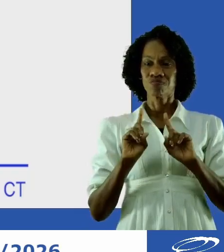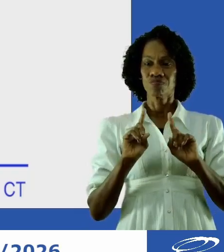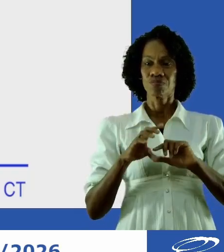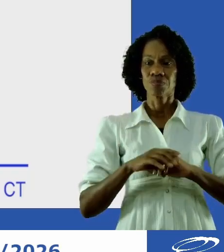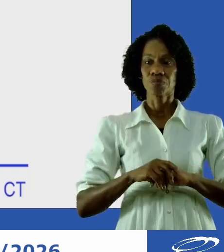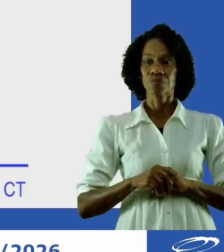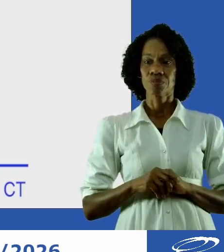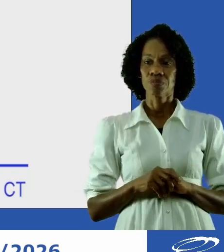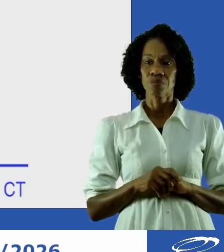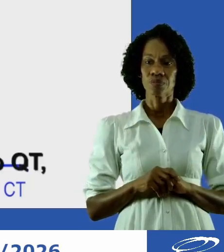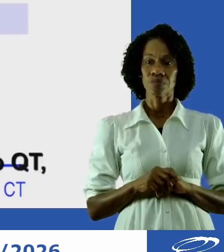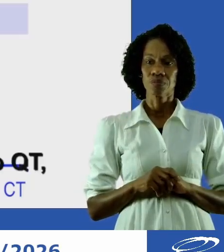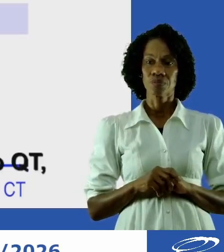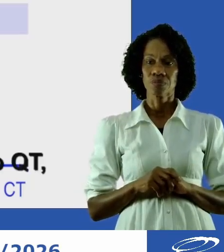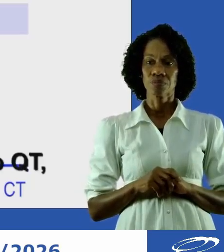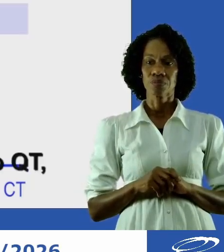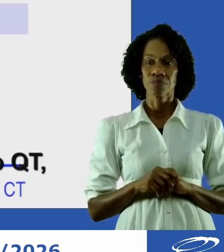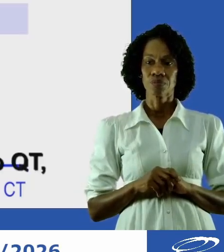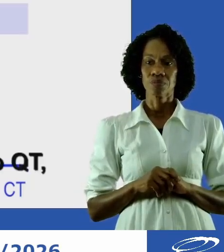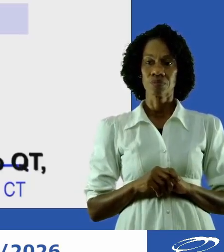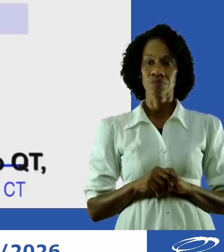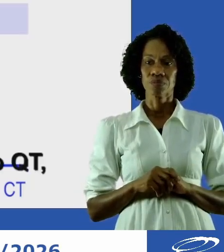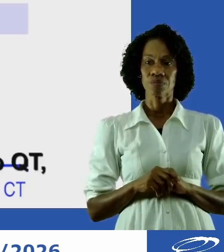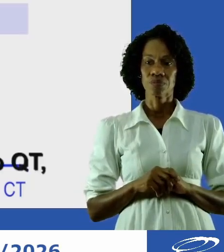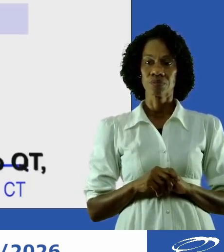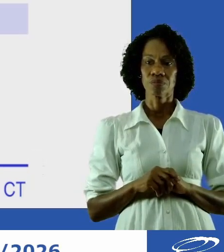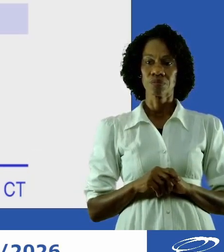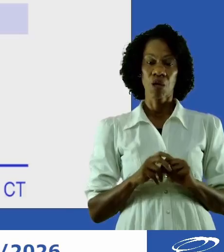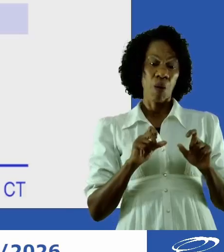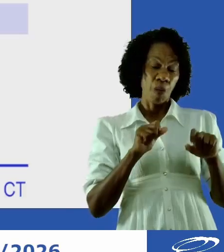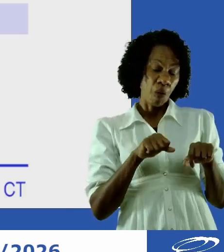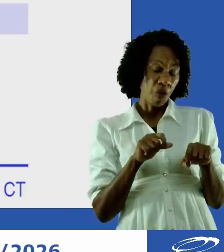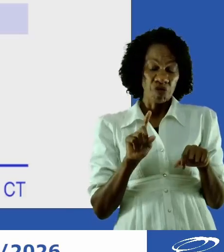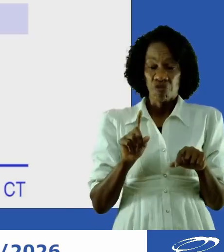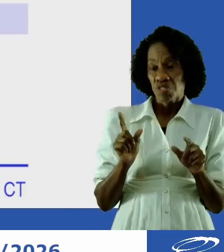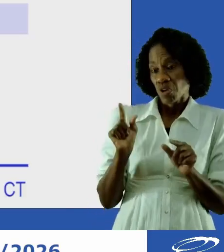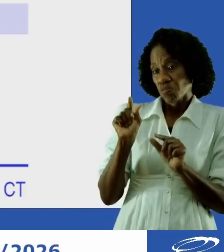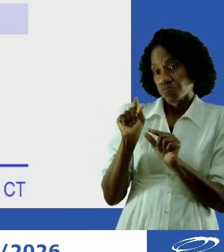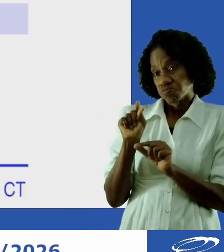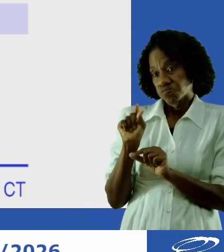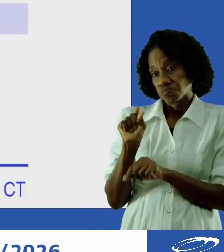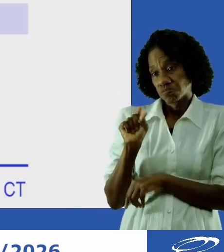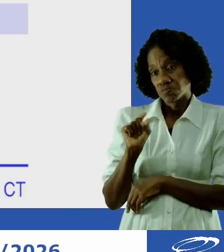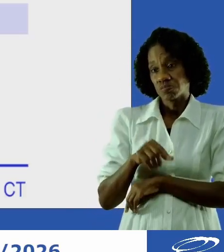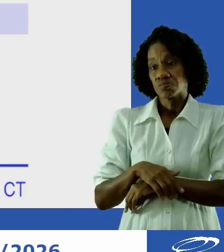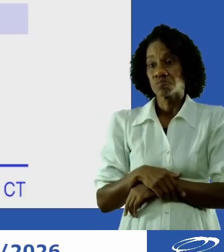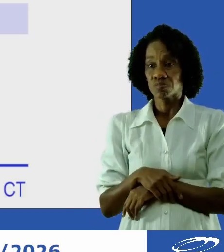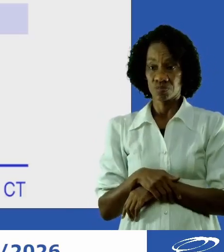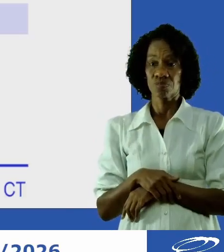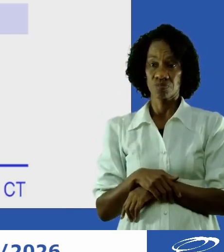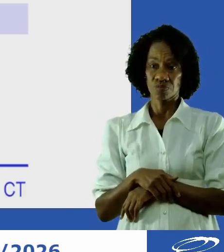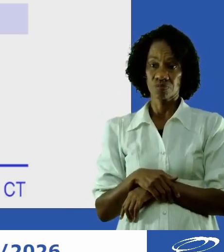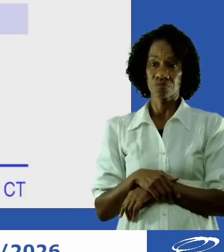important adverse events, and particularly there is no QT prolongation as it happens, for example, for moxifloxacin, but this is